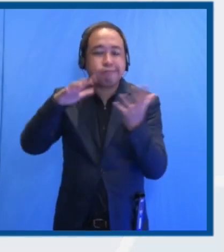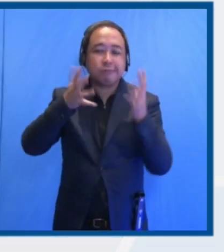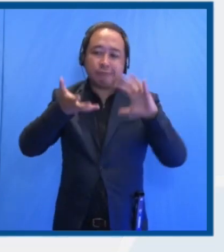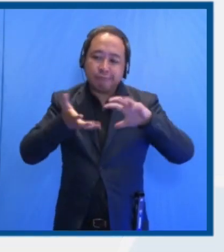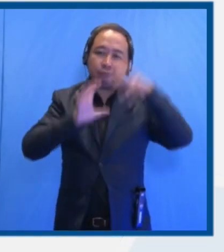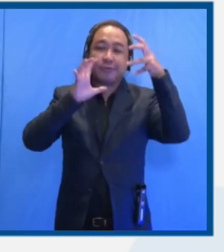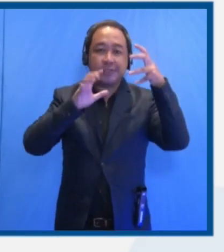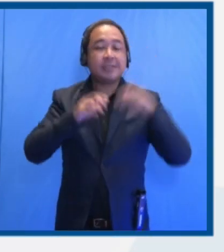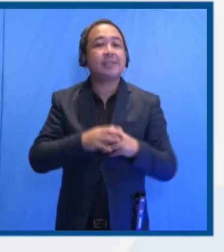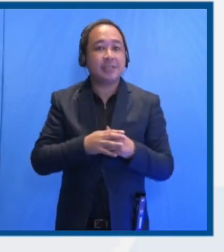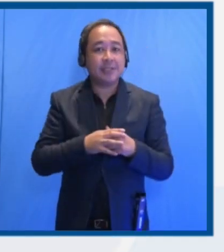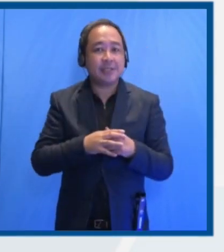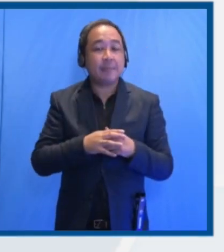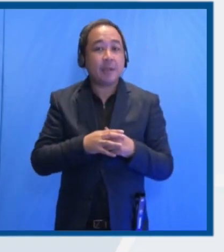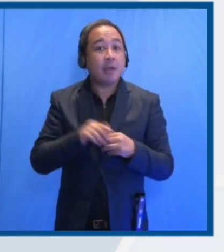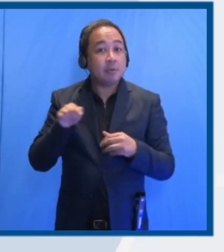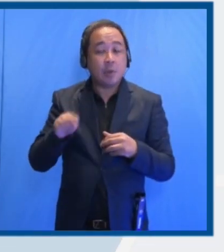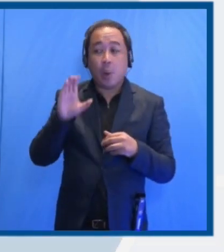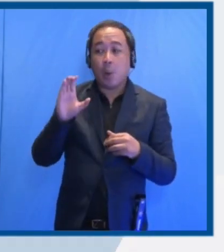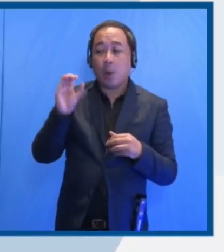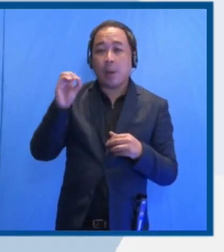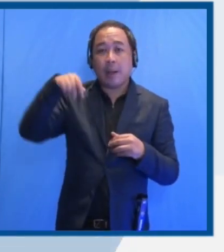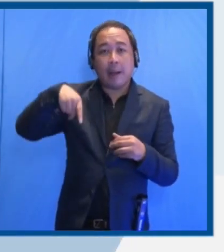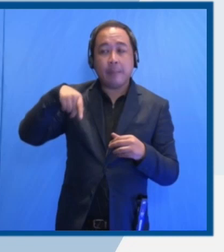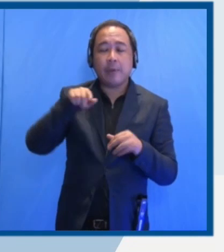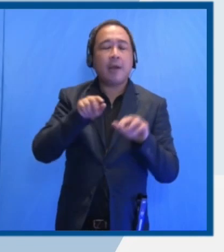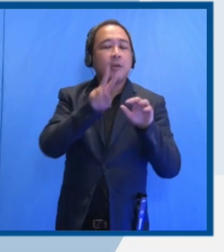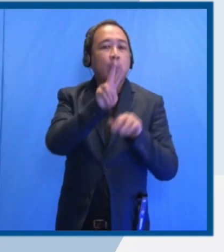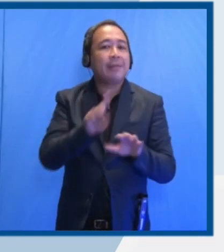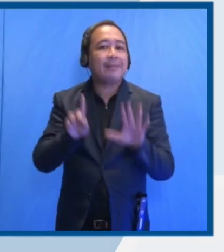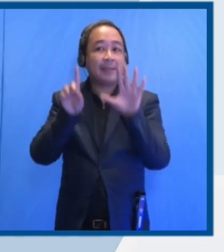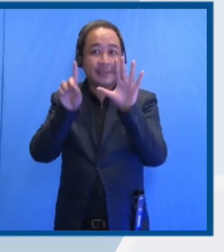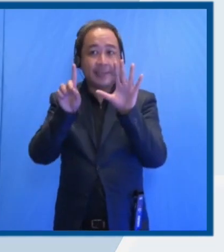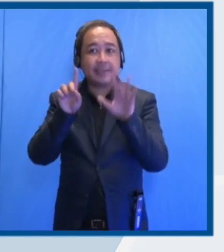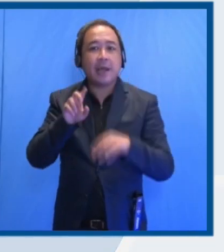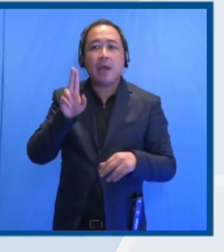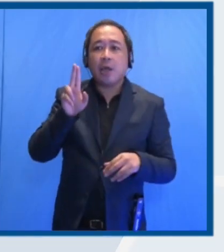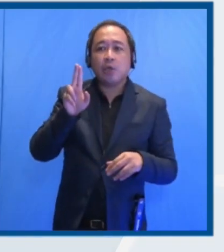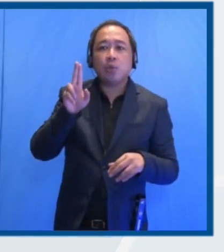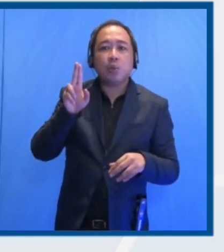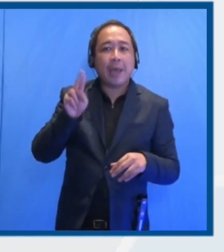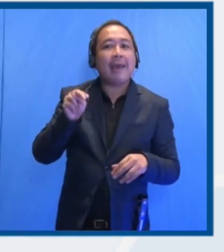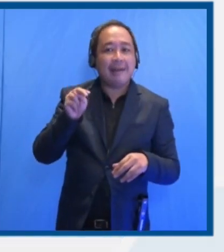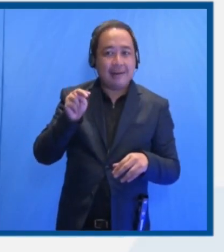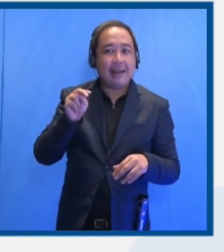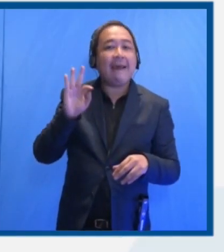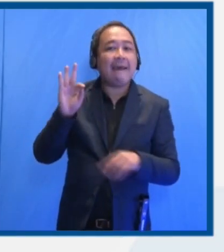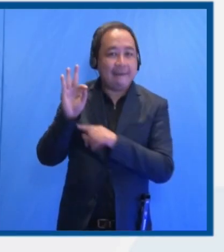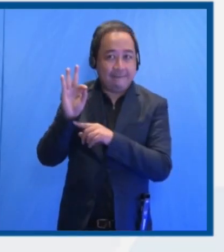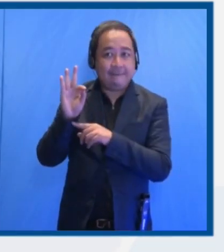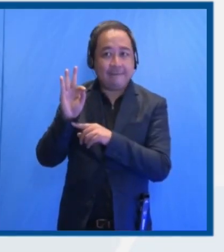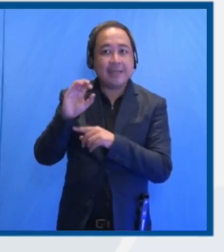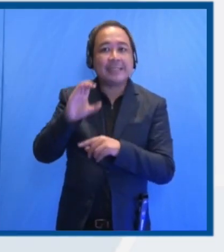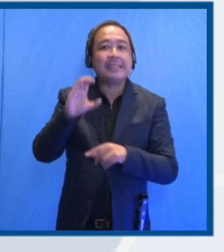the COP26 UNFCCC, where the links between nature and climate change adaptation